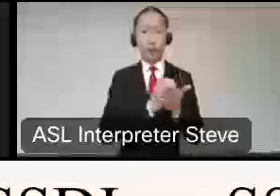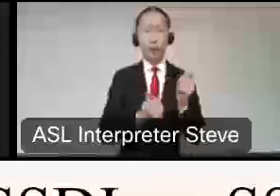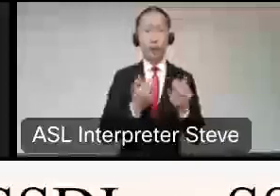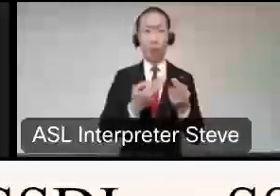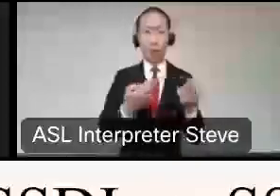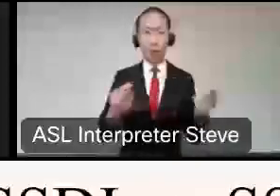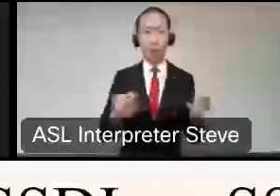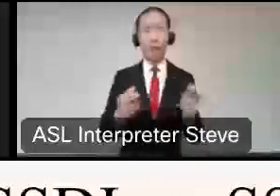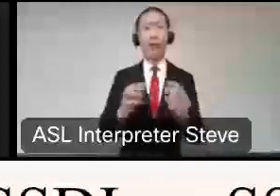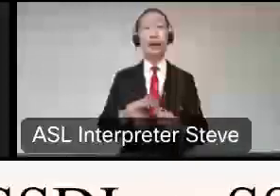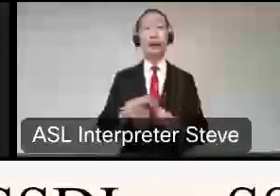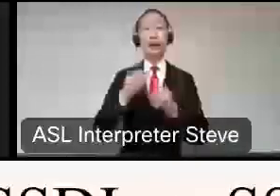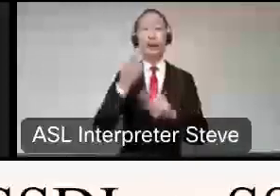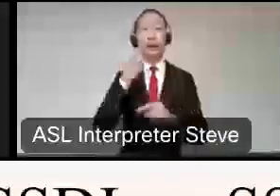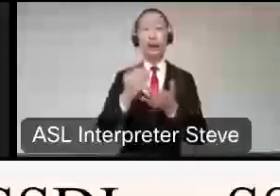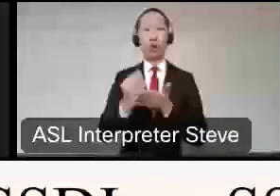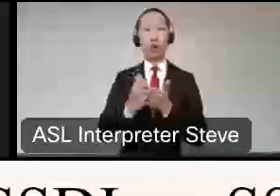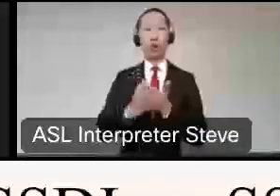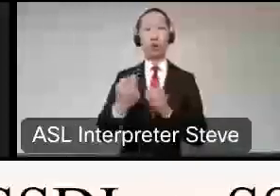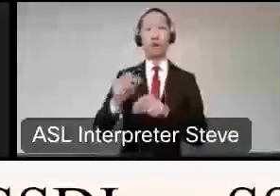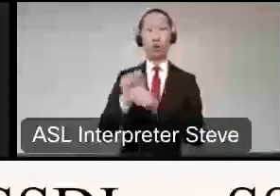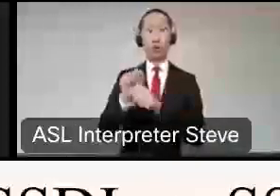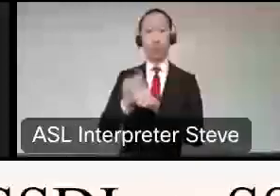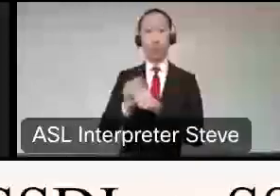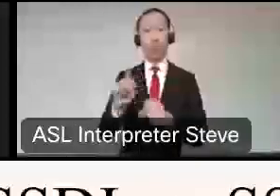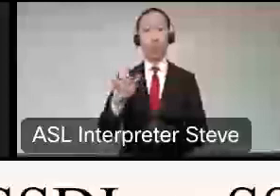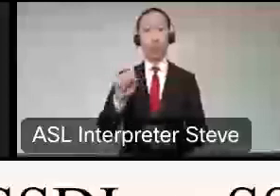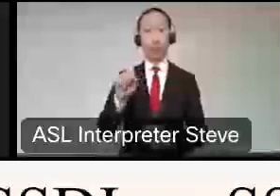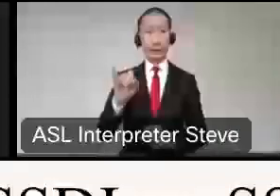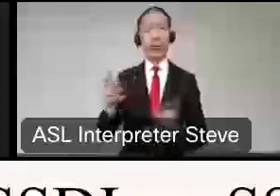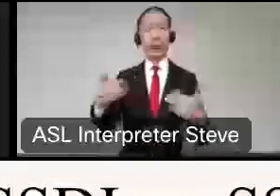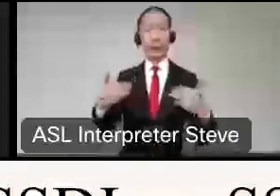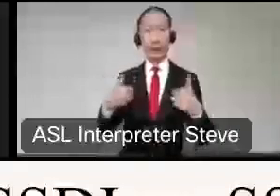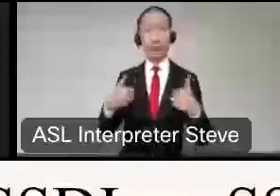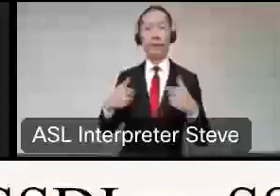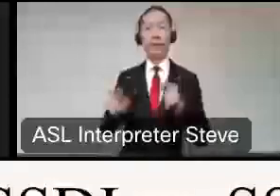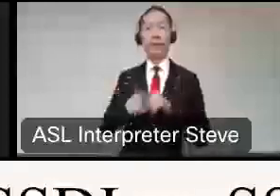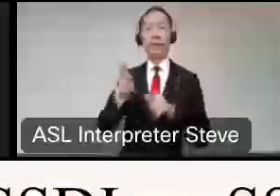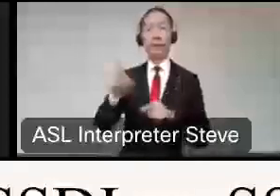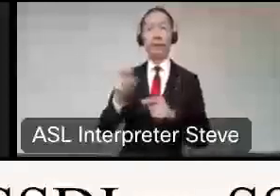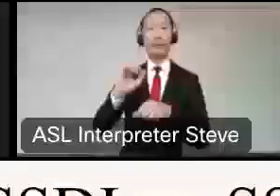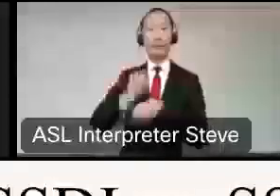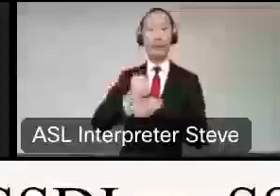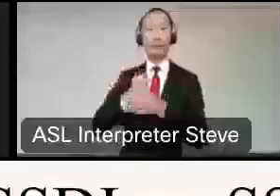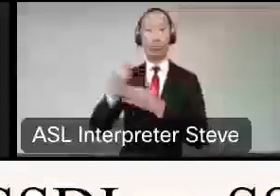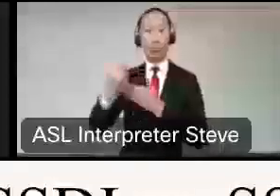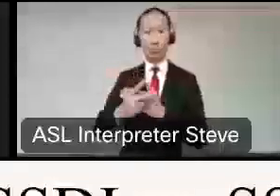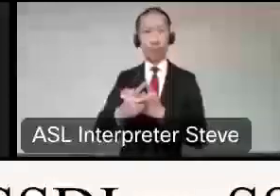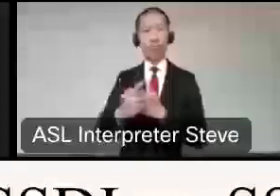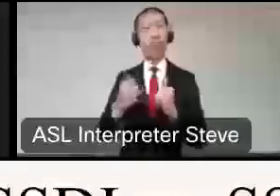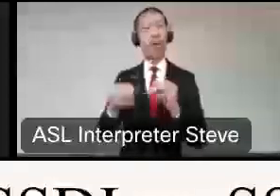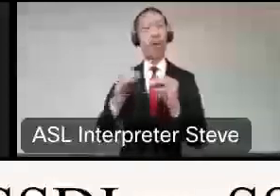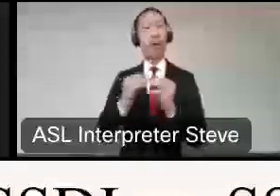resources, with the exception of earnings from work, where SSI does, as it's a needs-based program. So any other income